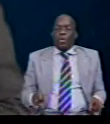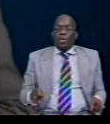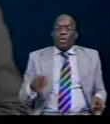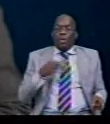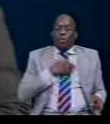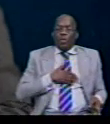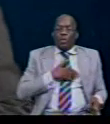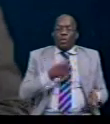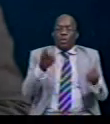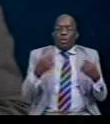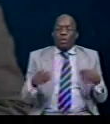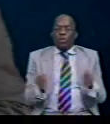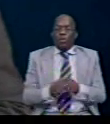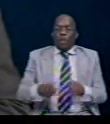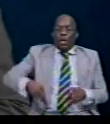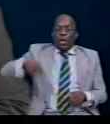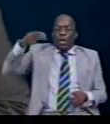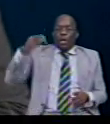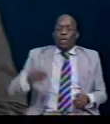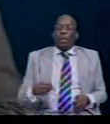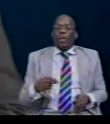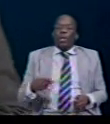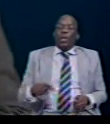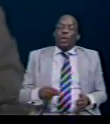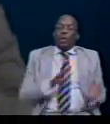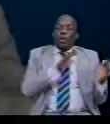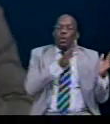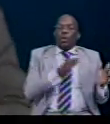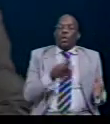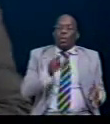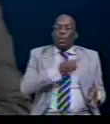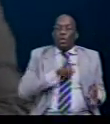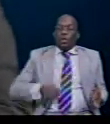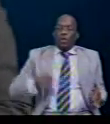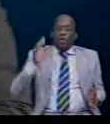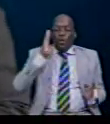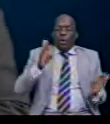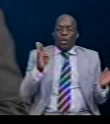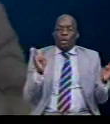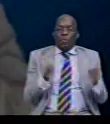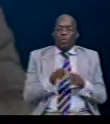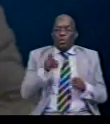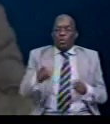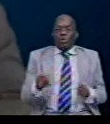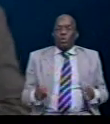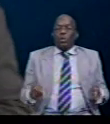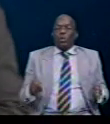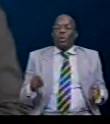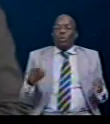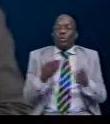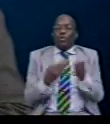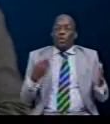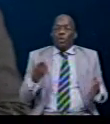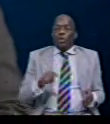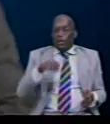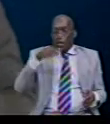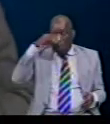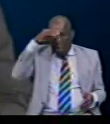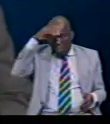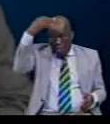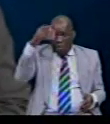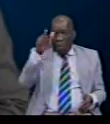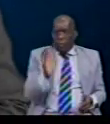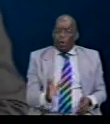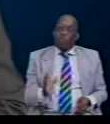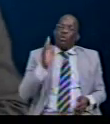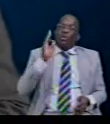the Lord will meet you at the point of your needs. Before the man of God comes up, please join me to welcome our